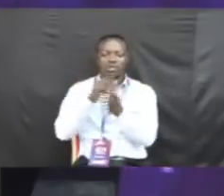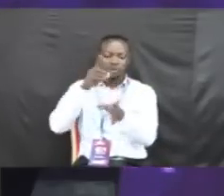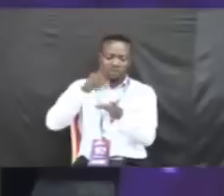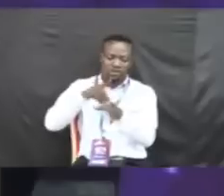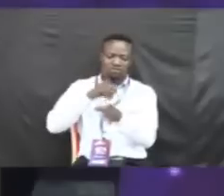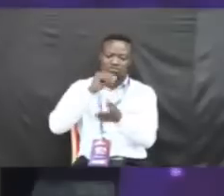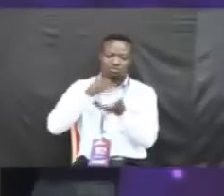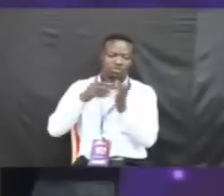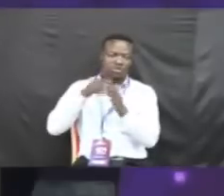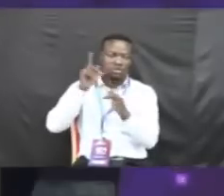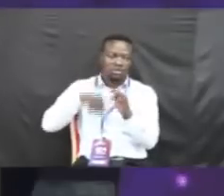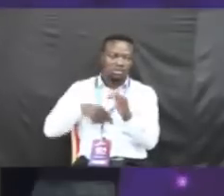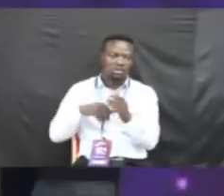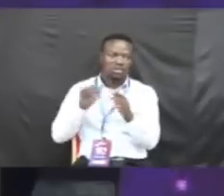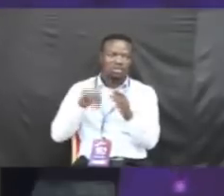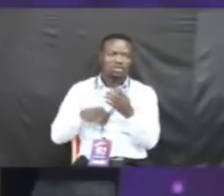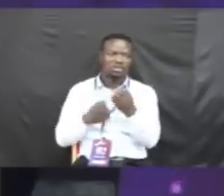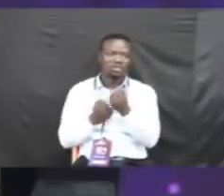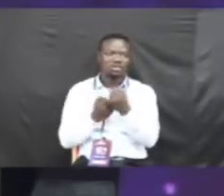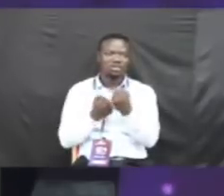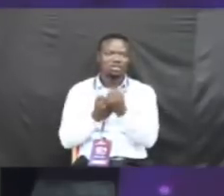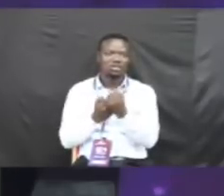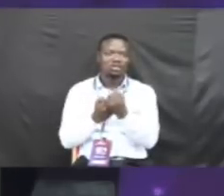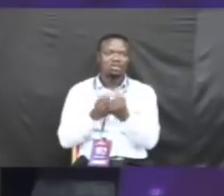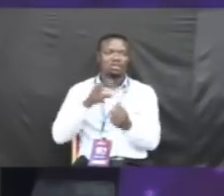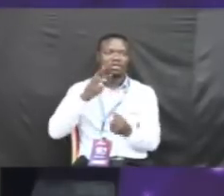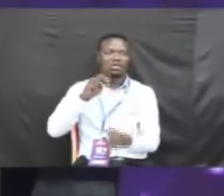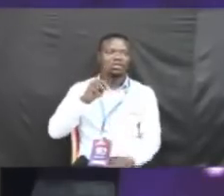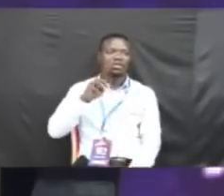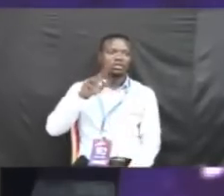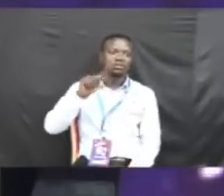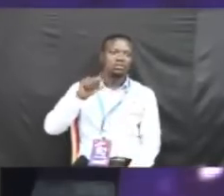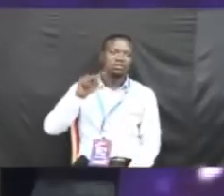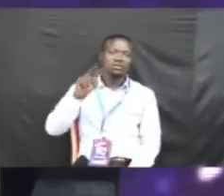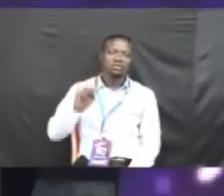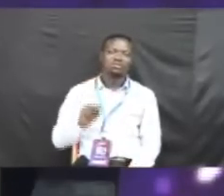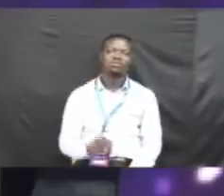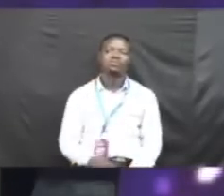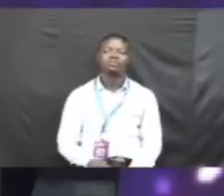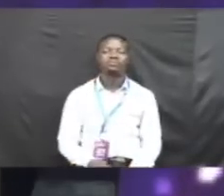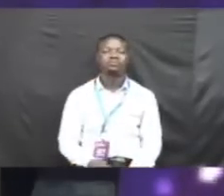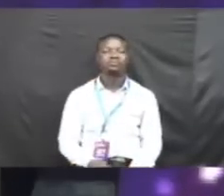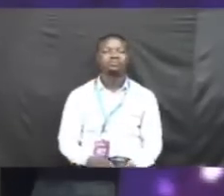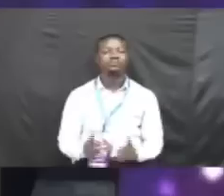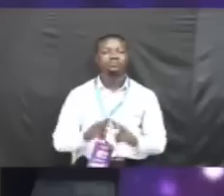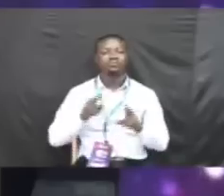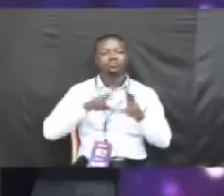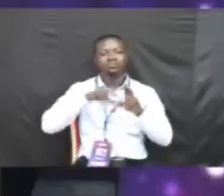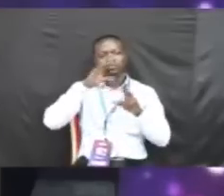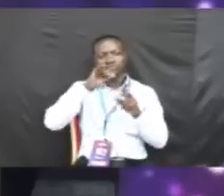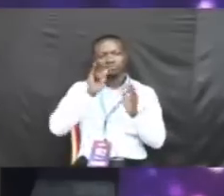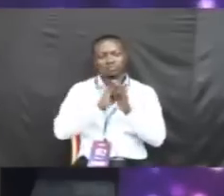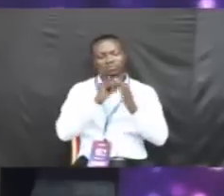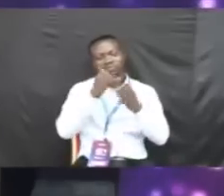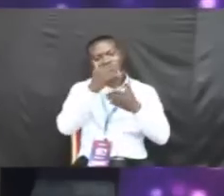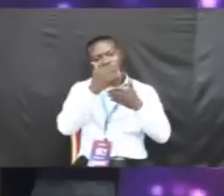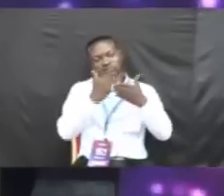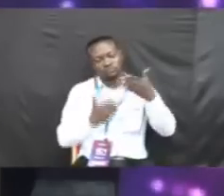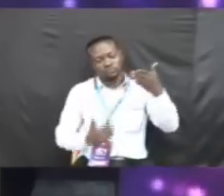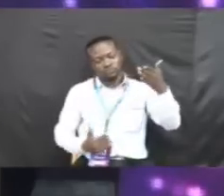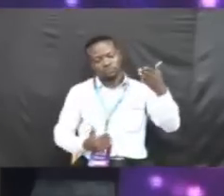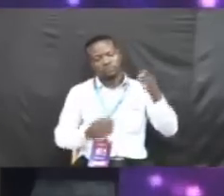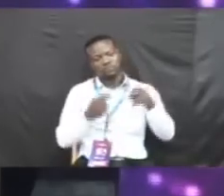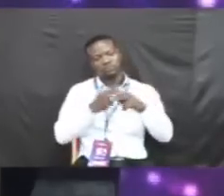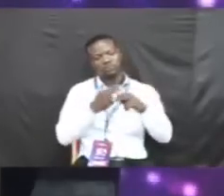inability sponsored by MTN. So chairman, ladies and gentlemen, these